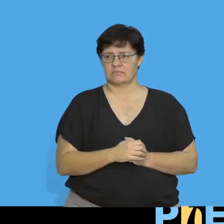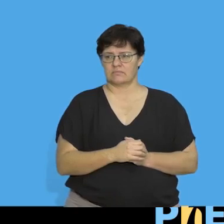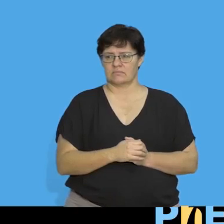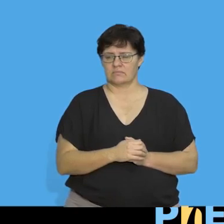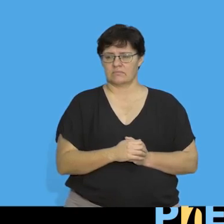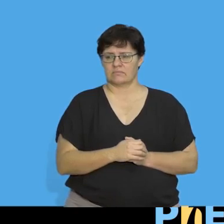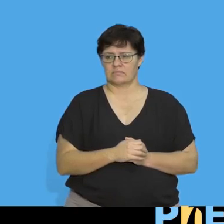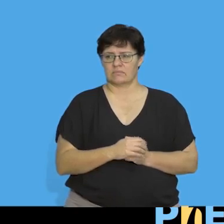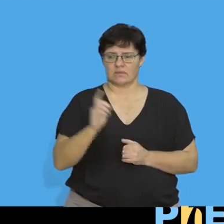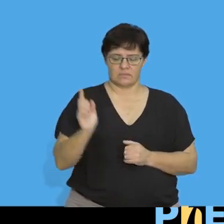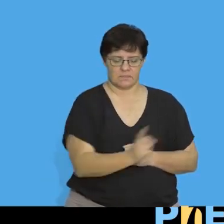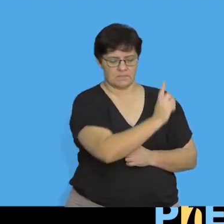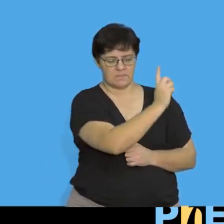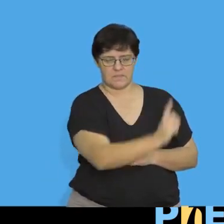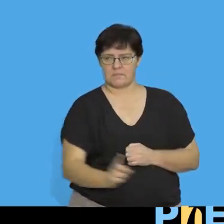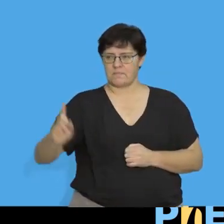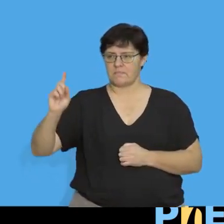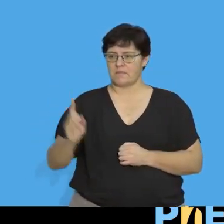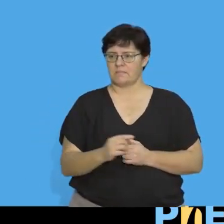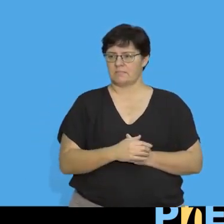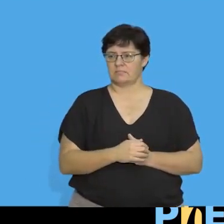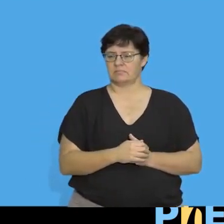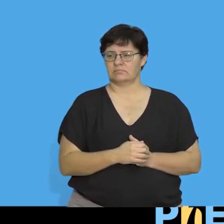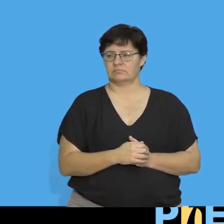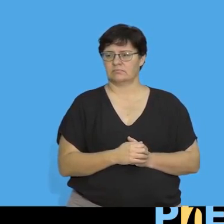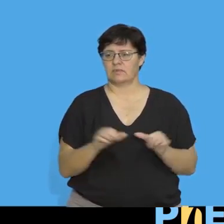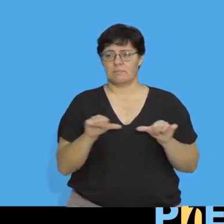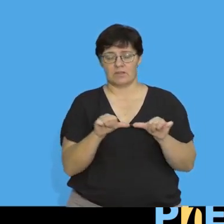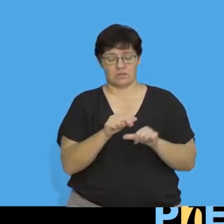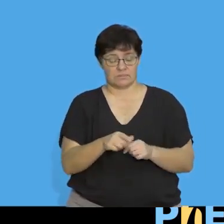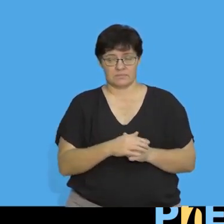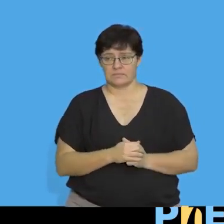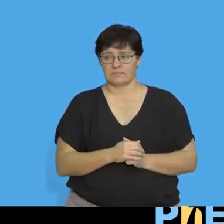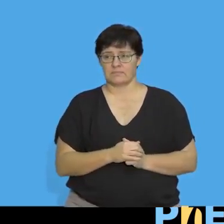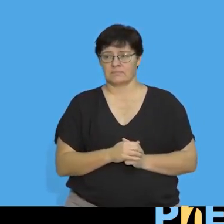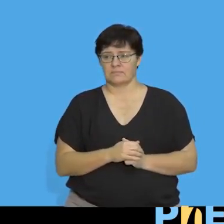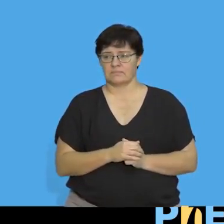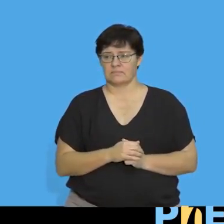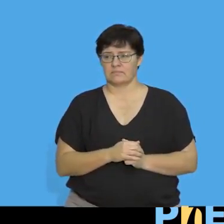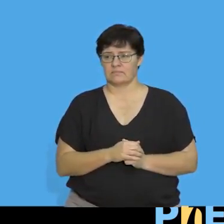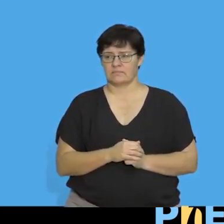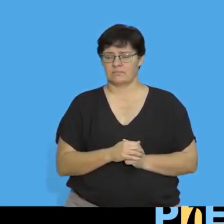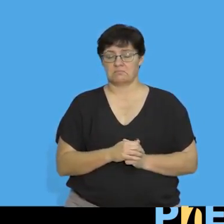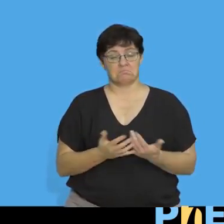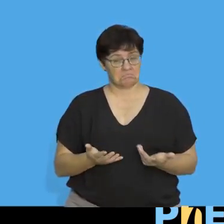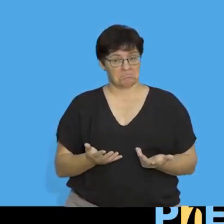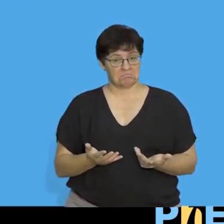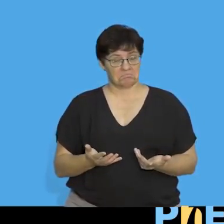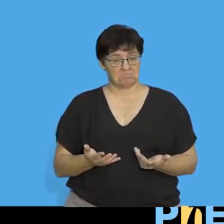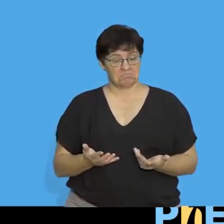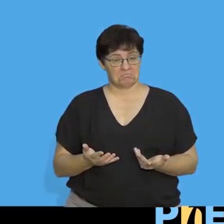and there we're going to let it go, and I'm going to measure the period.